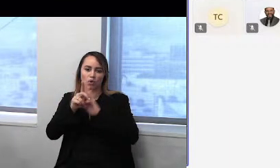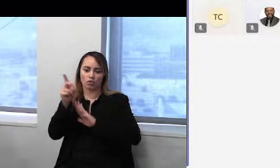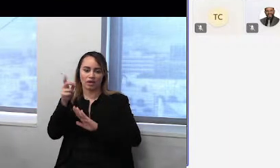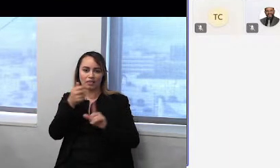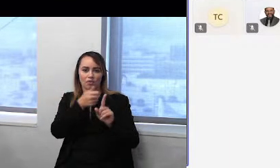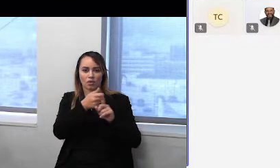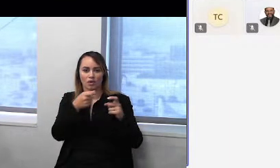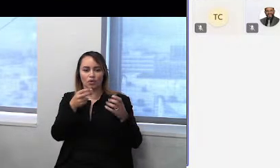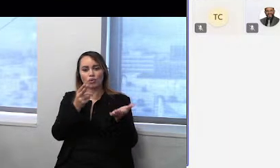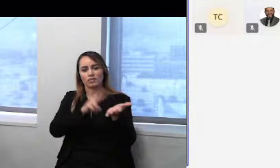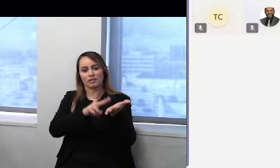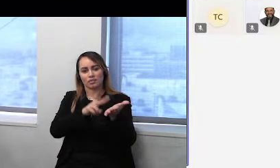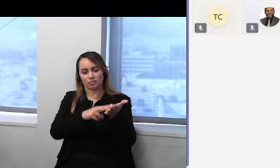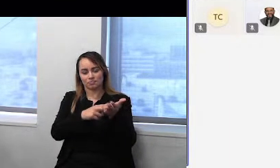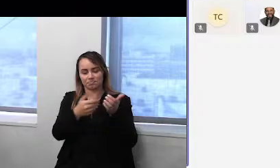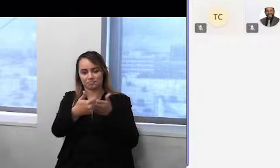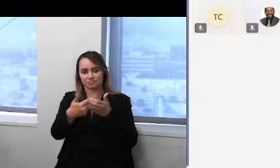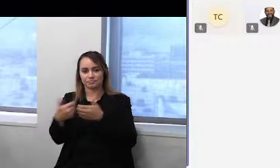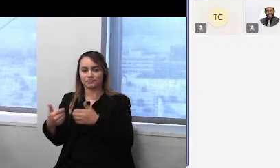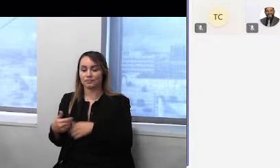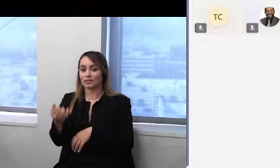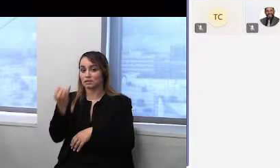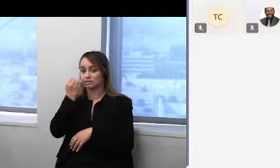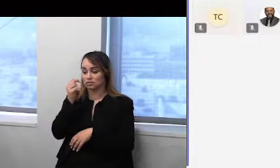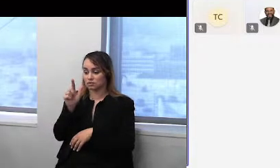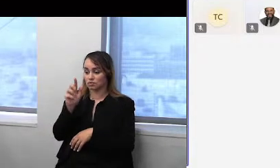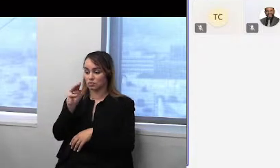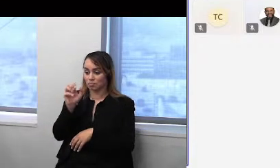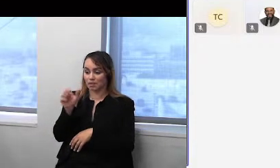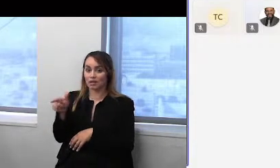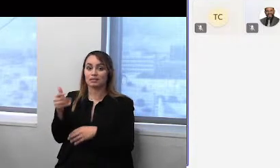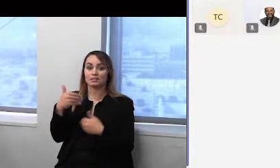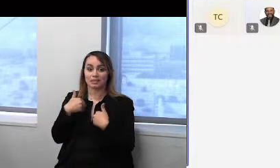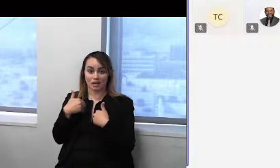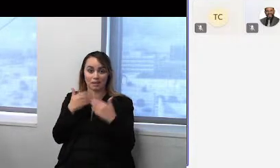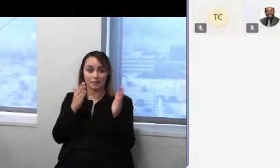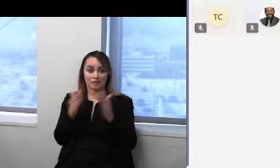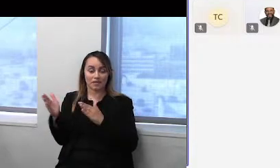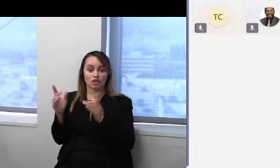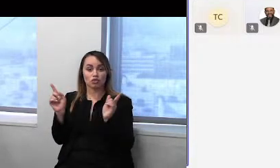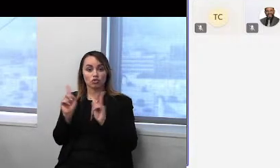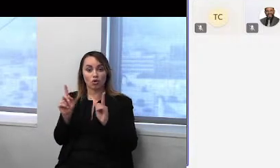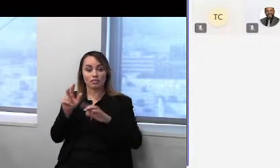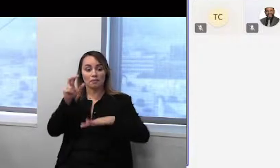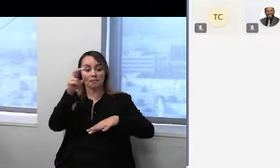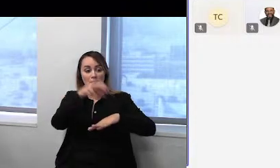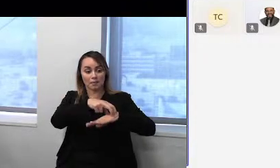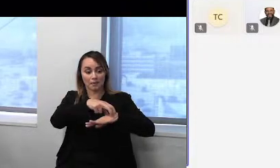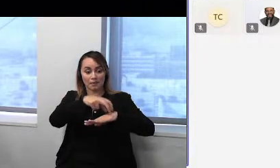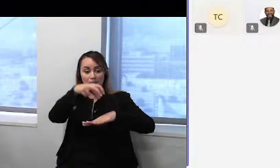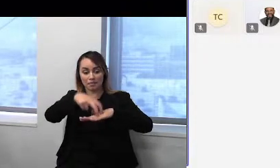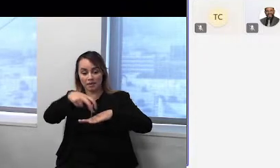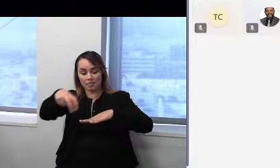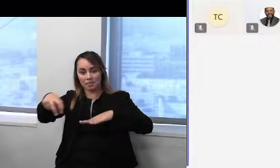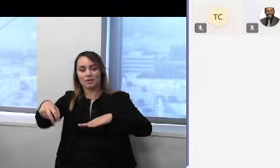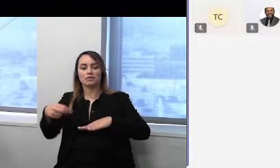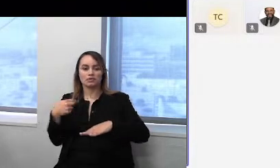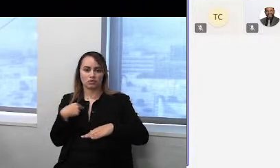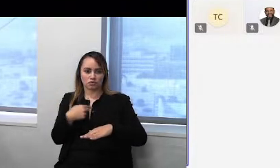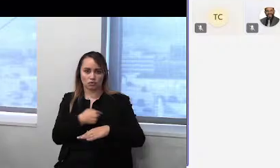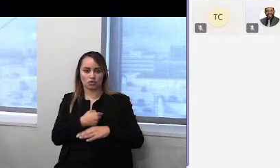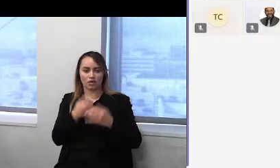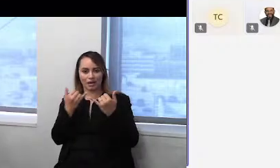them. We are under the current regulations in which the renewable transition targets goals